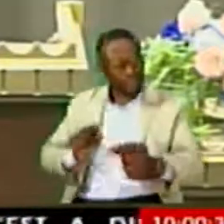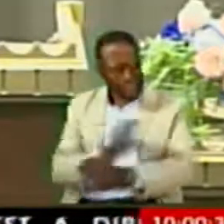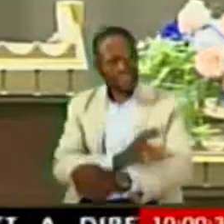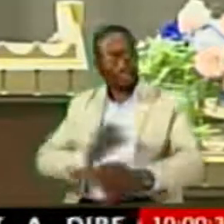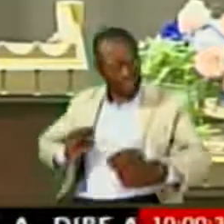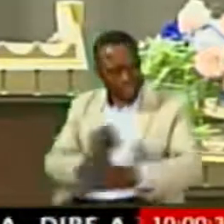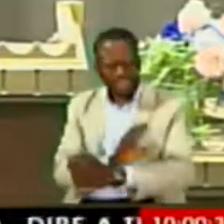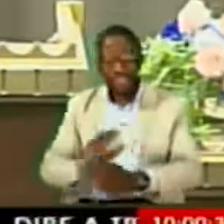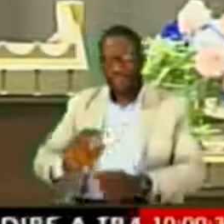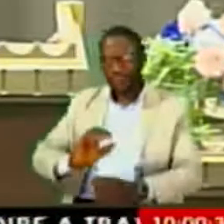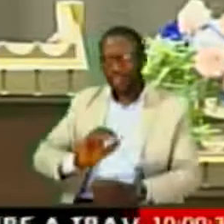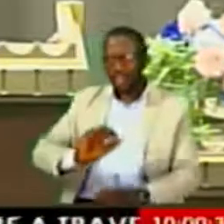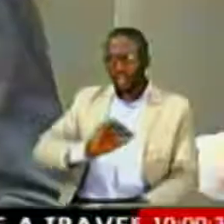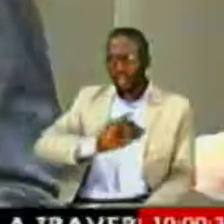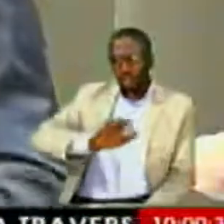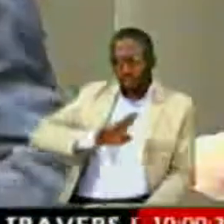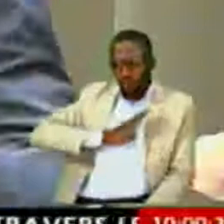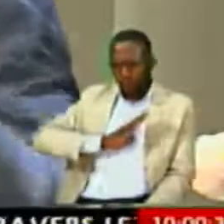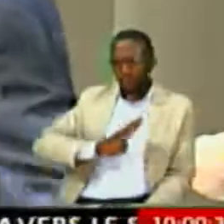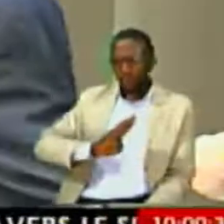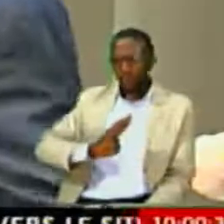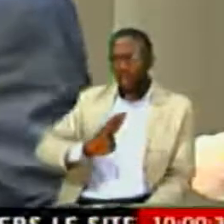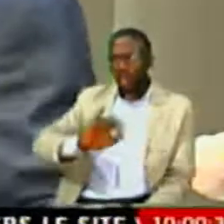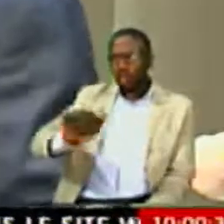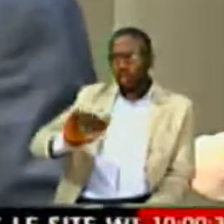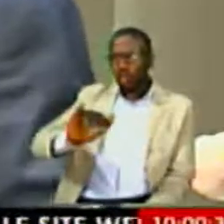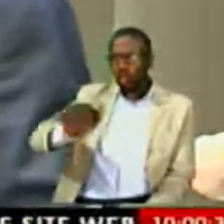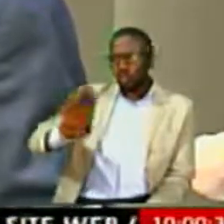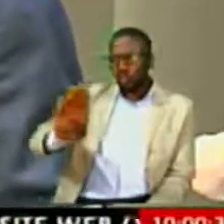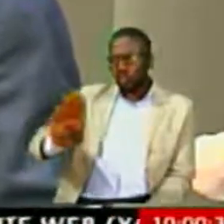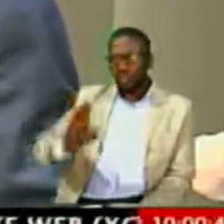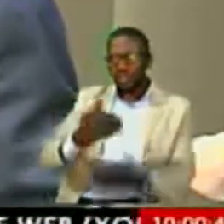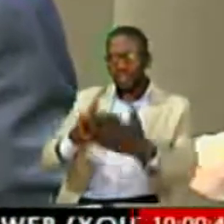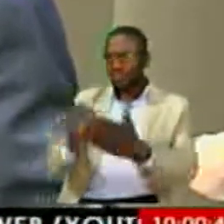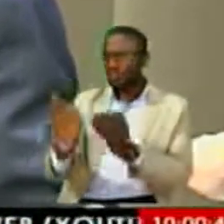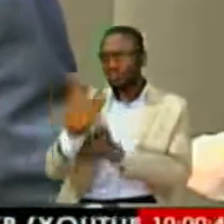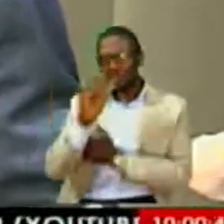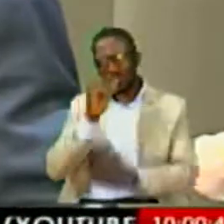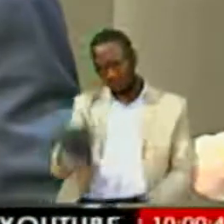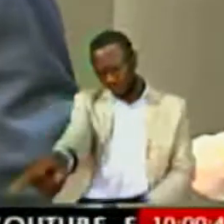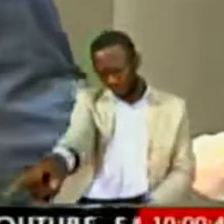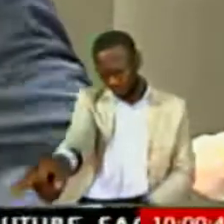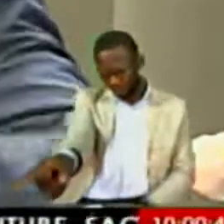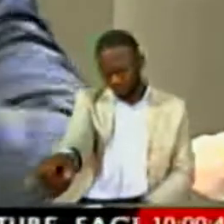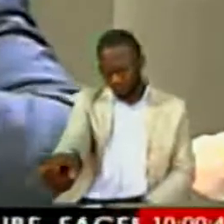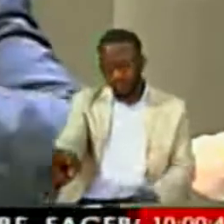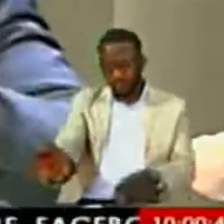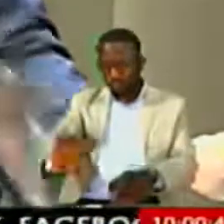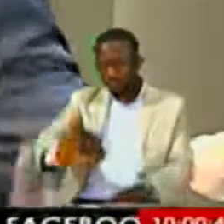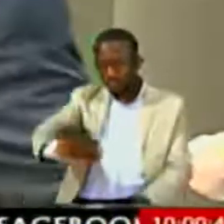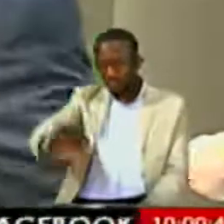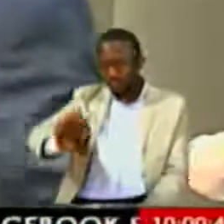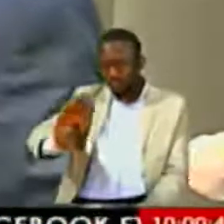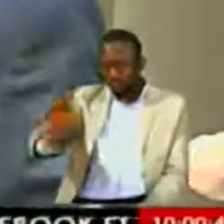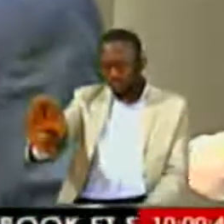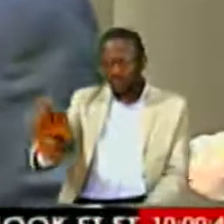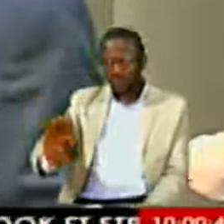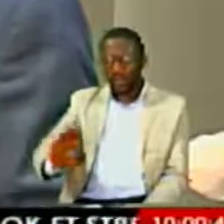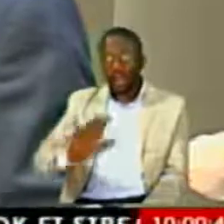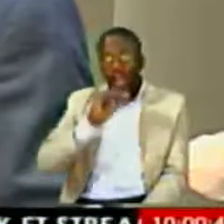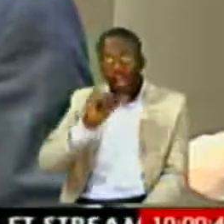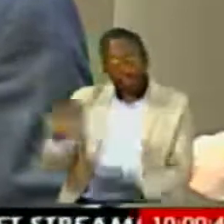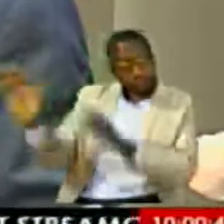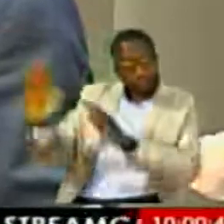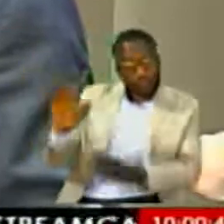accusing Job before est-ce God. Que Job te craint pour rien? Is Job fearing you for nothing? Est-ce que tu lui as pas protégé? Haven't